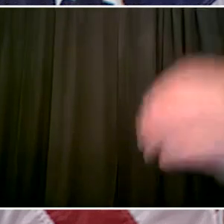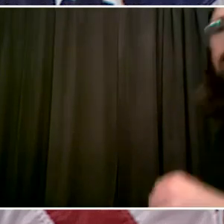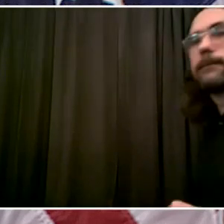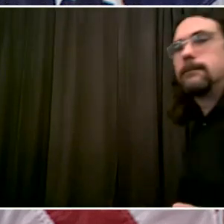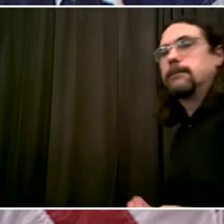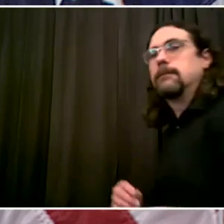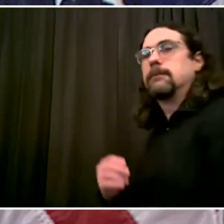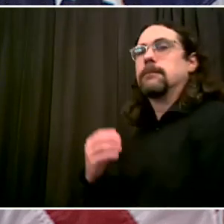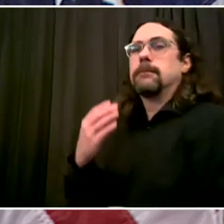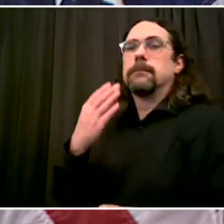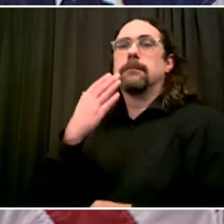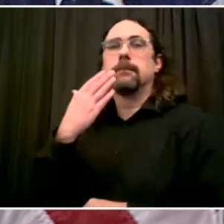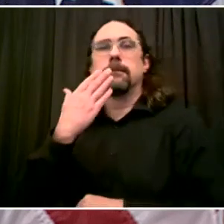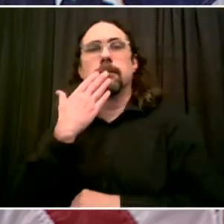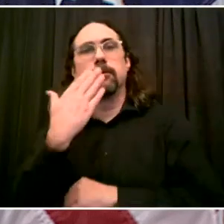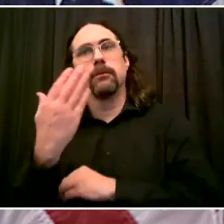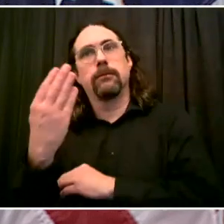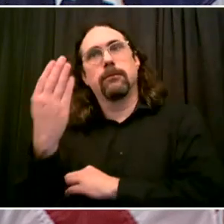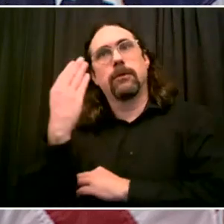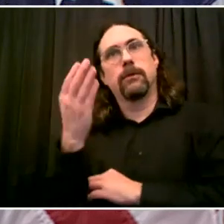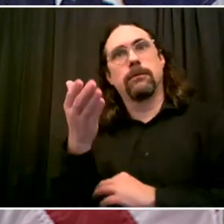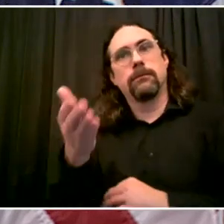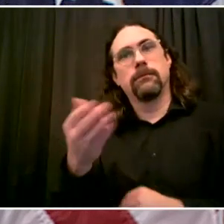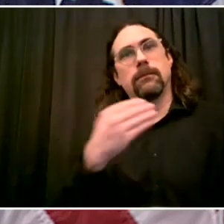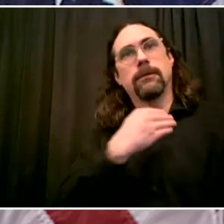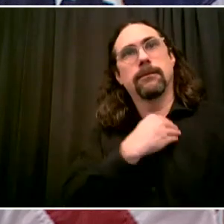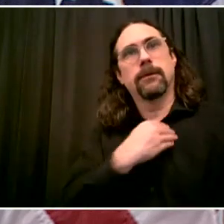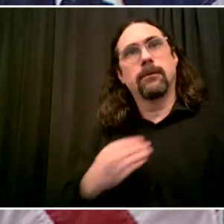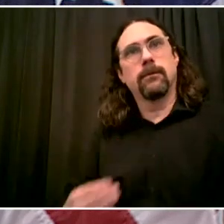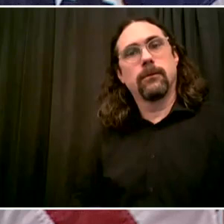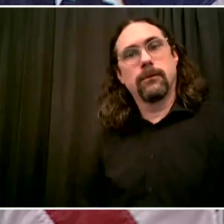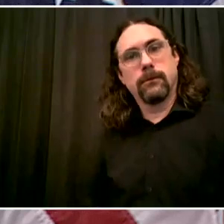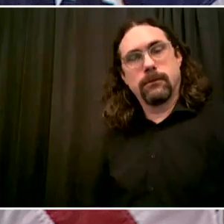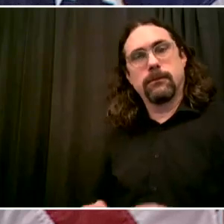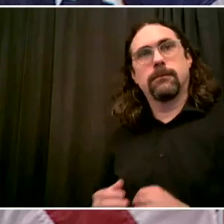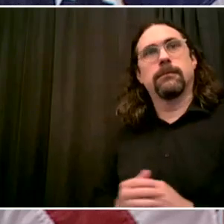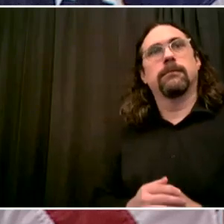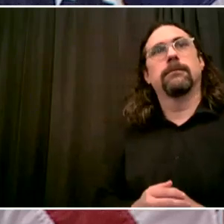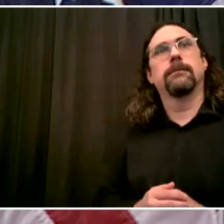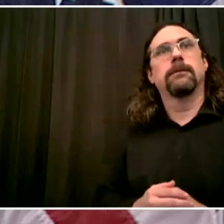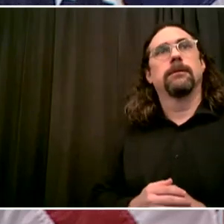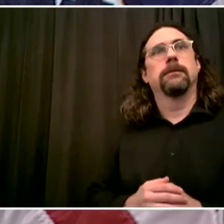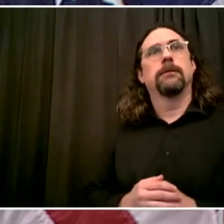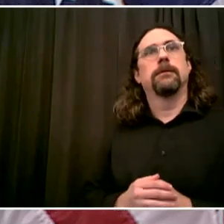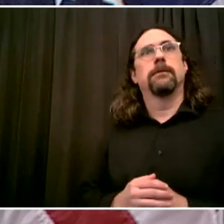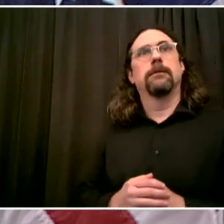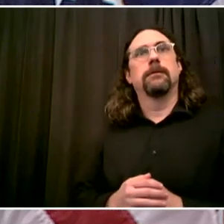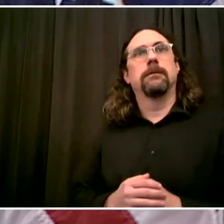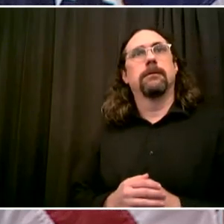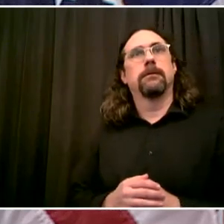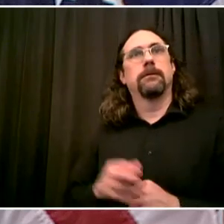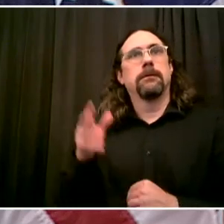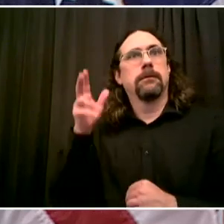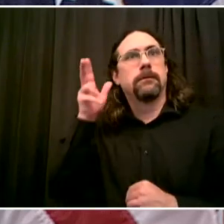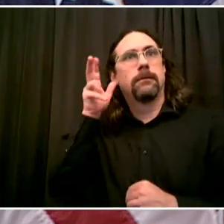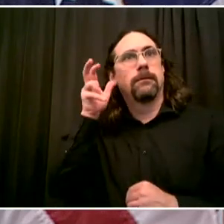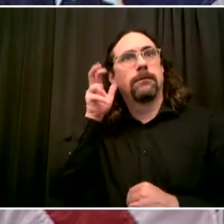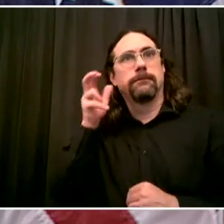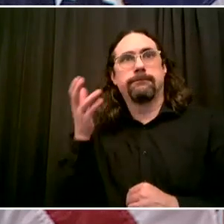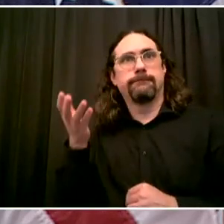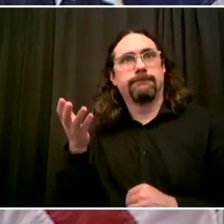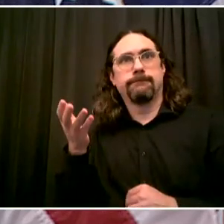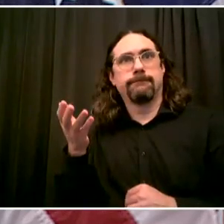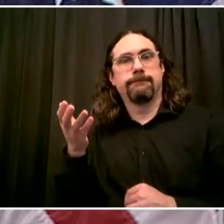we allow follow-ups, even if it means only one question per reporter, just to make sure, because sometimes reporters feel the questions aren't answered properly. Thanks. Now